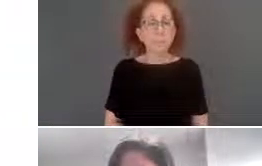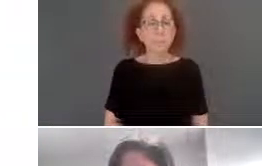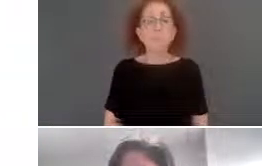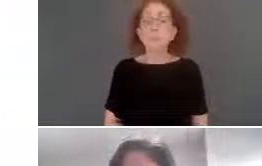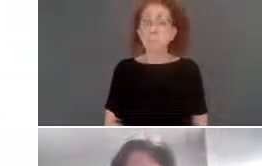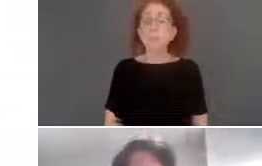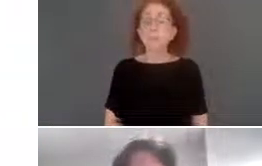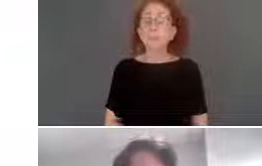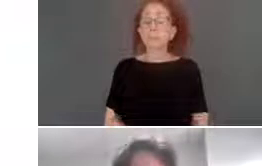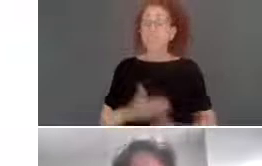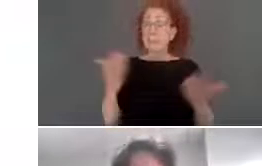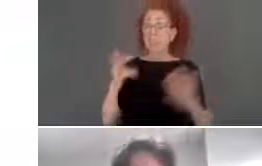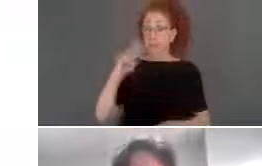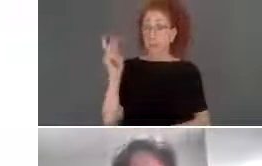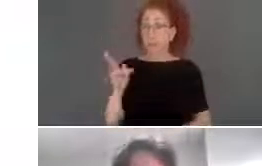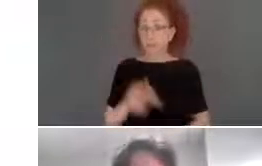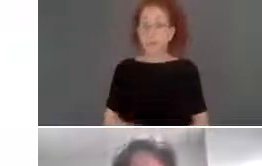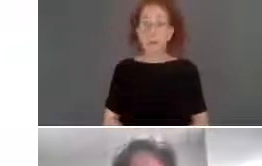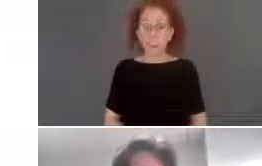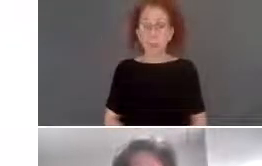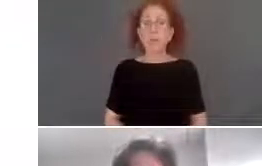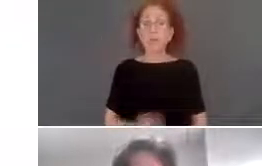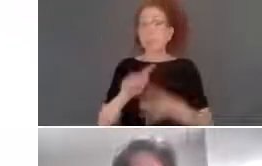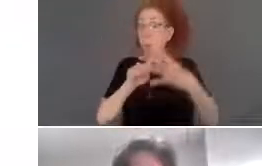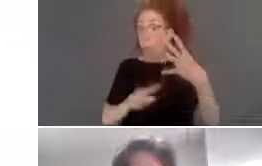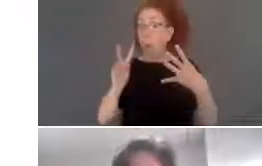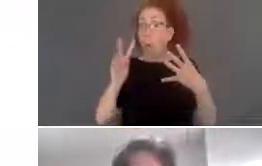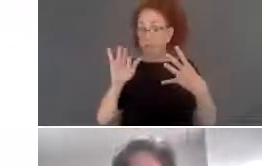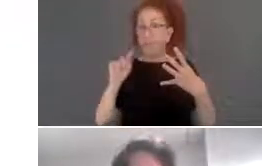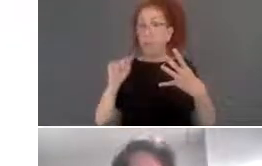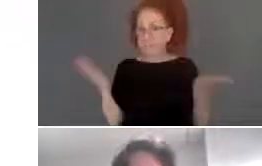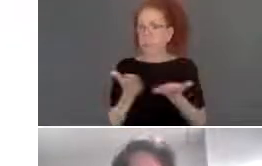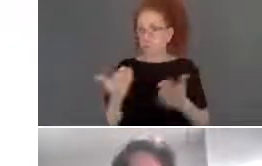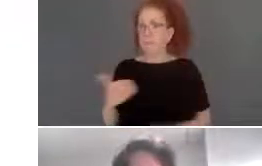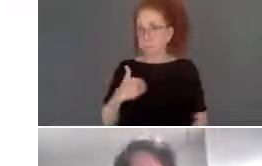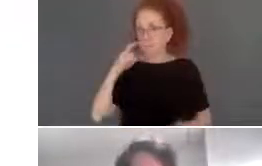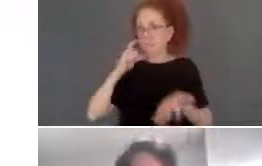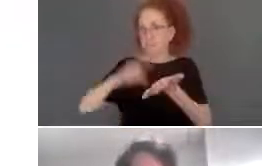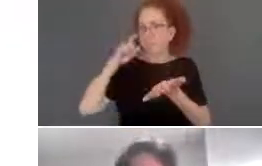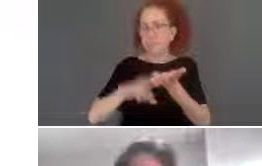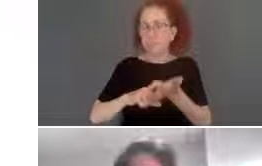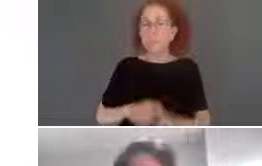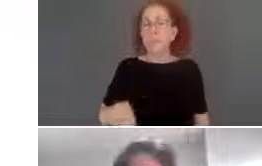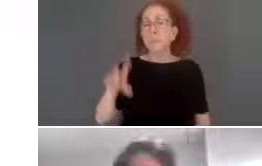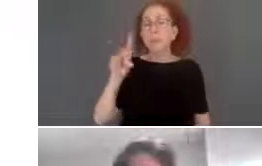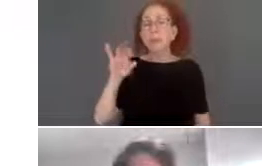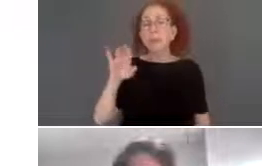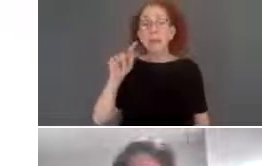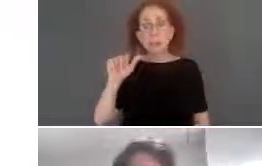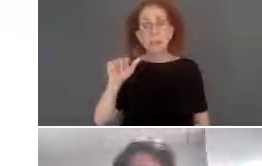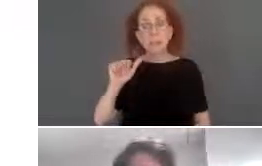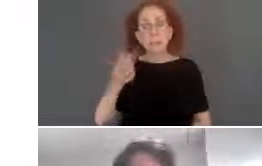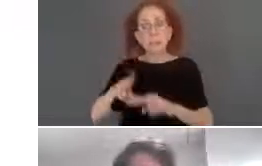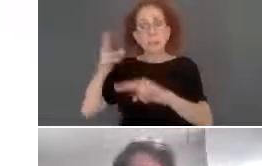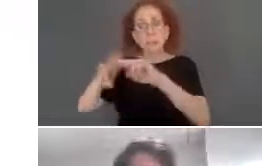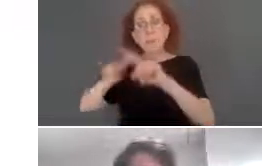Now in Philadelphia, we've seen all the variants. Here we are seeing Delta on the rise, but Alpha is still